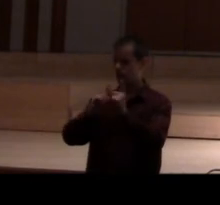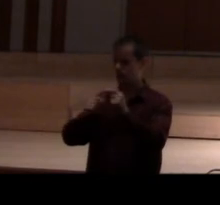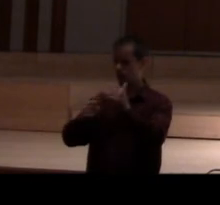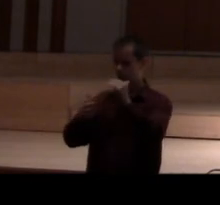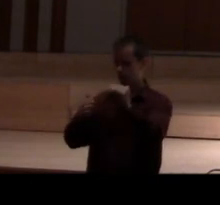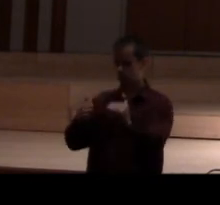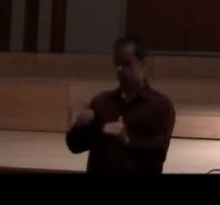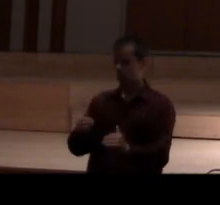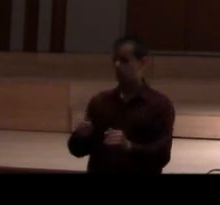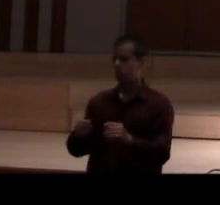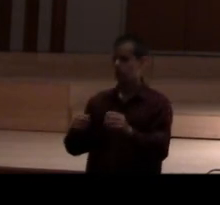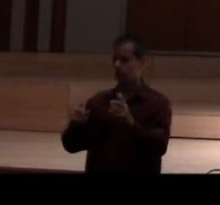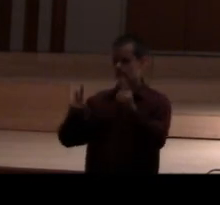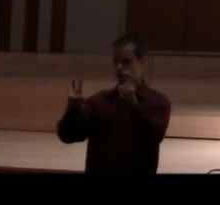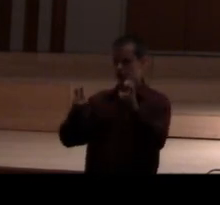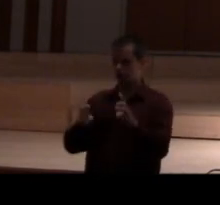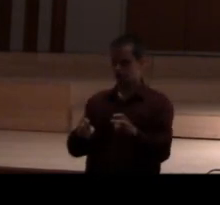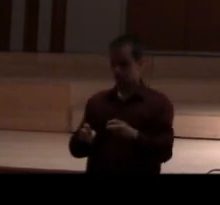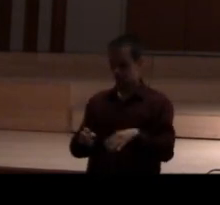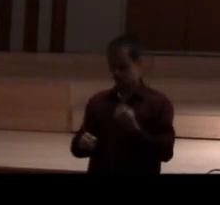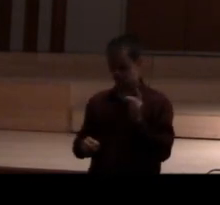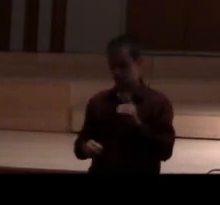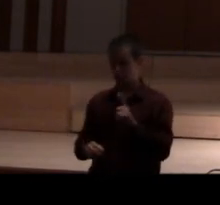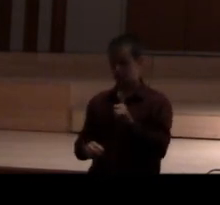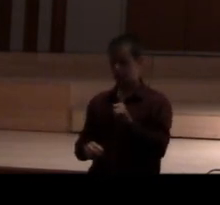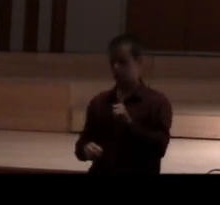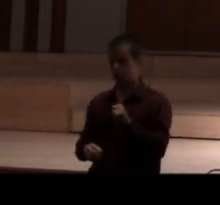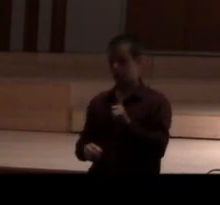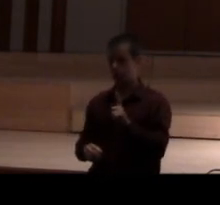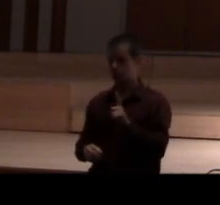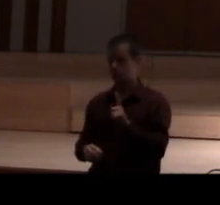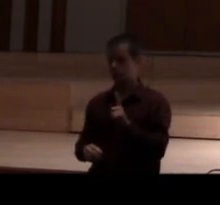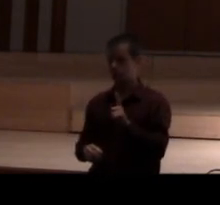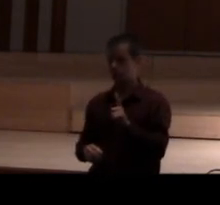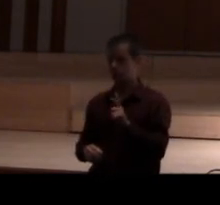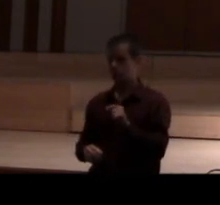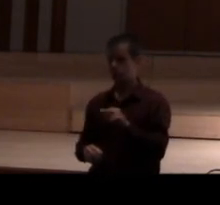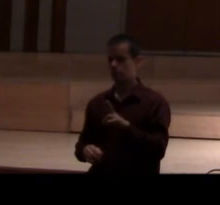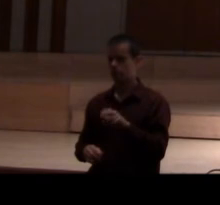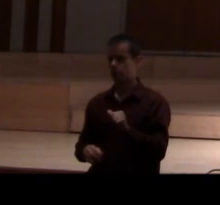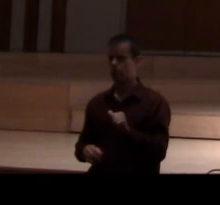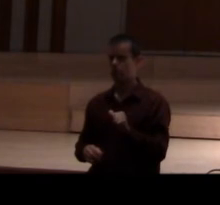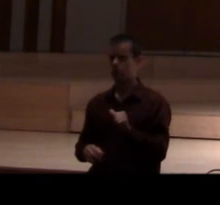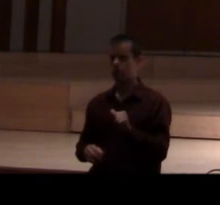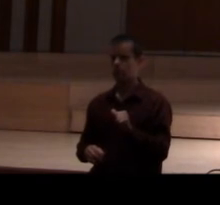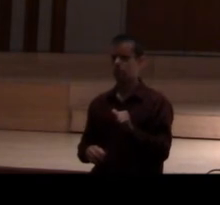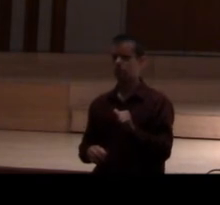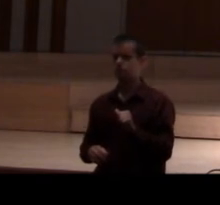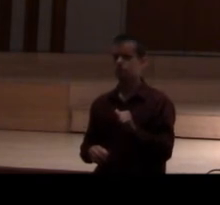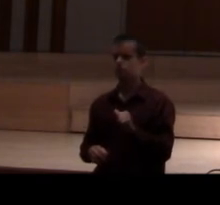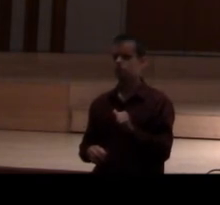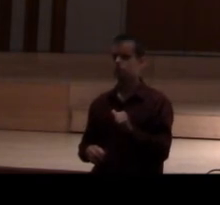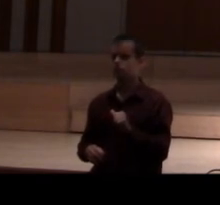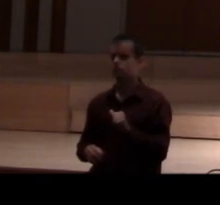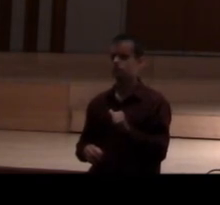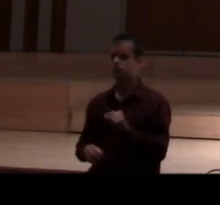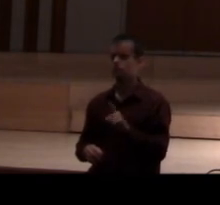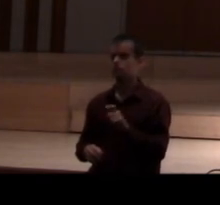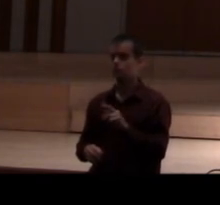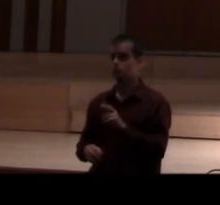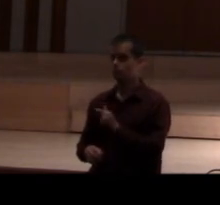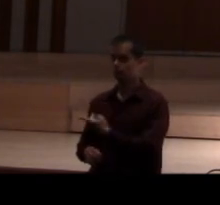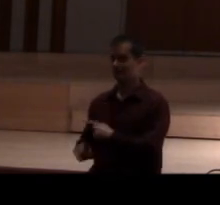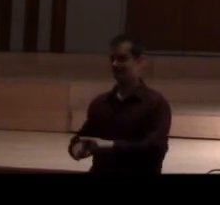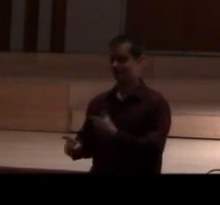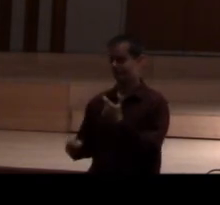part, but it made me realize that maybe Laura Ingalls Wilder and I, though we're separated by more than a century, weren't so different after all. She